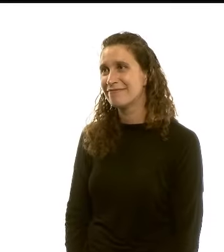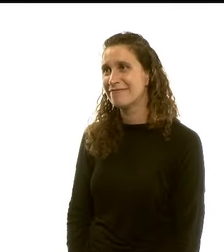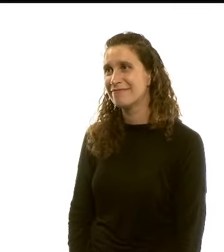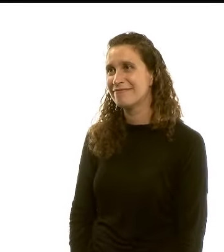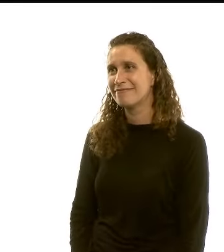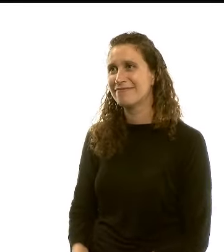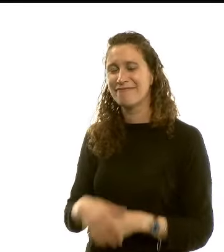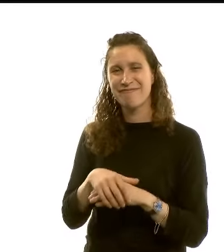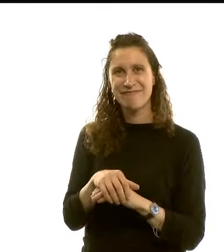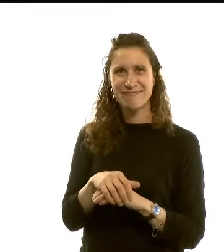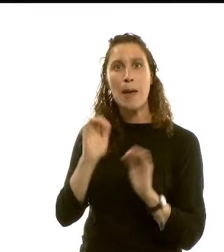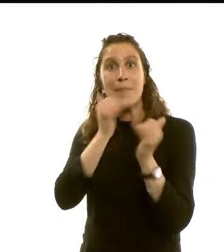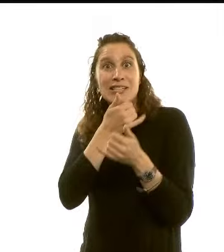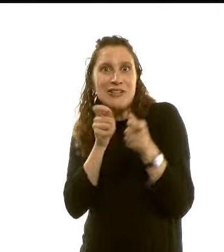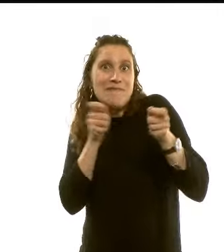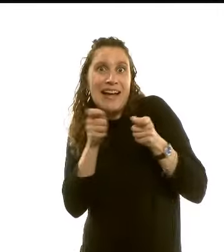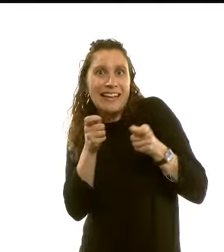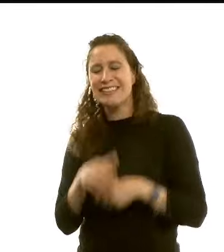managed.